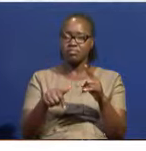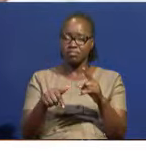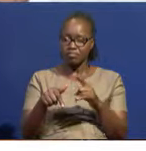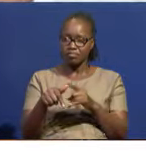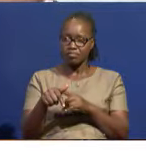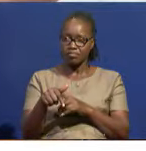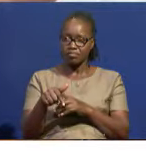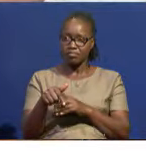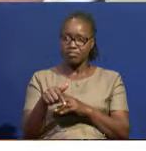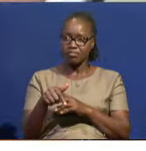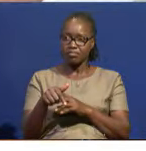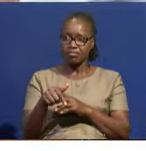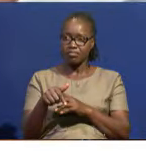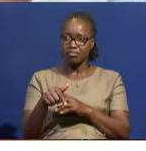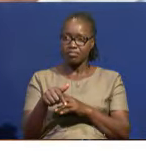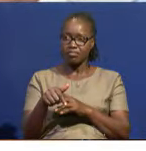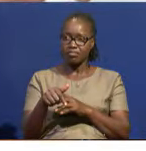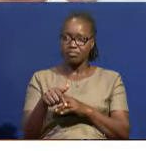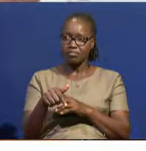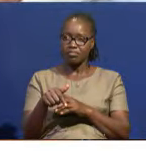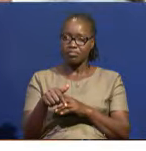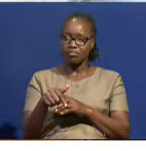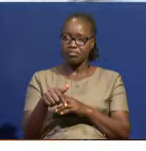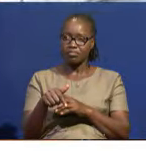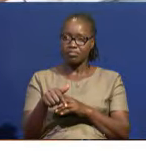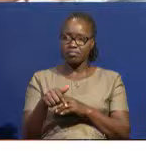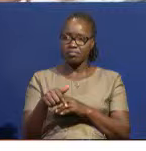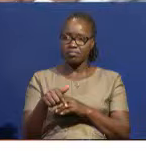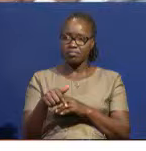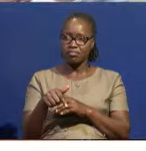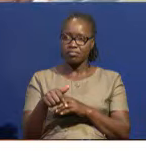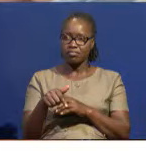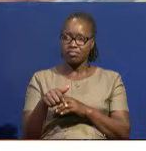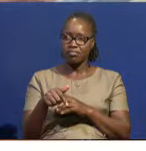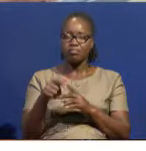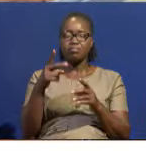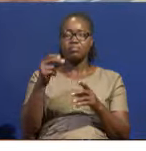2022, from August